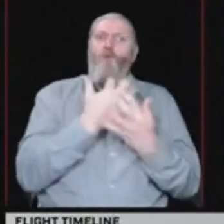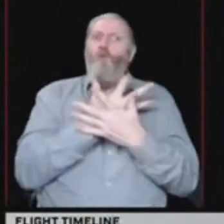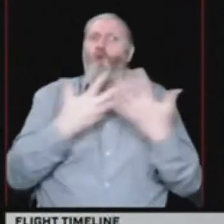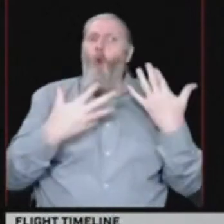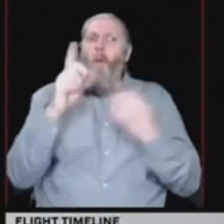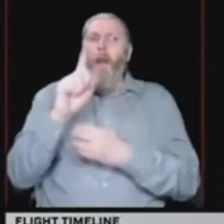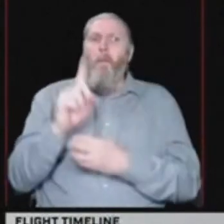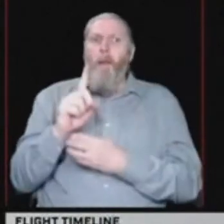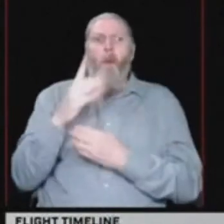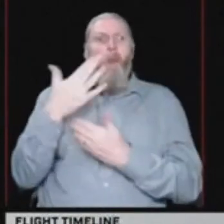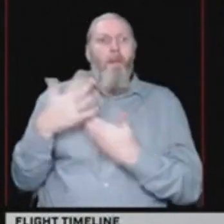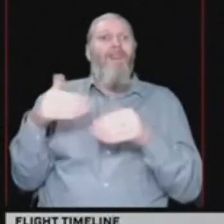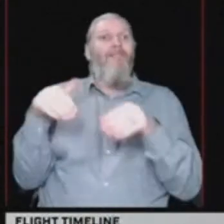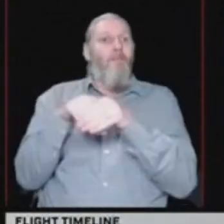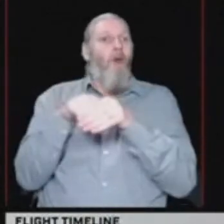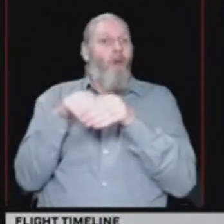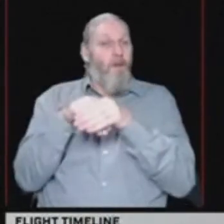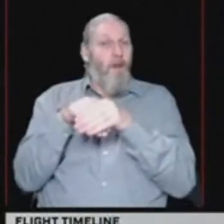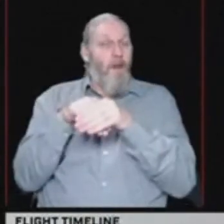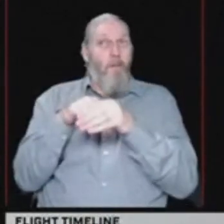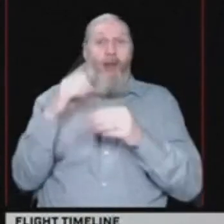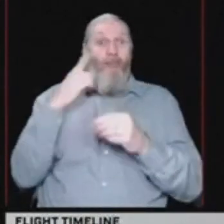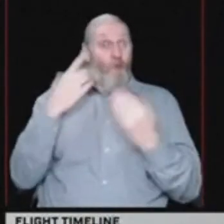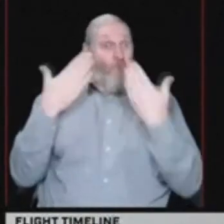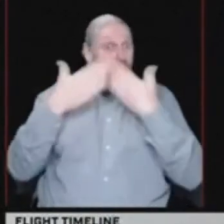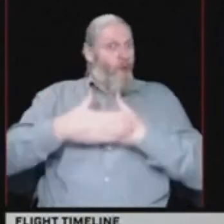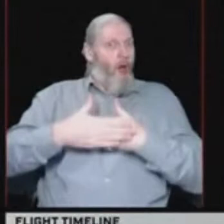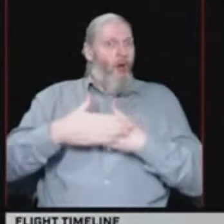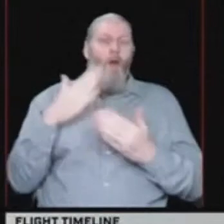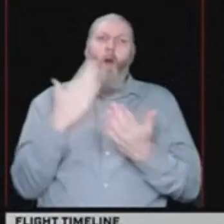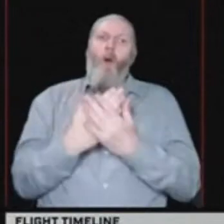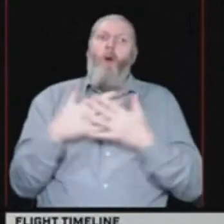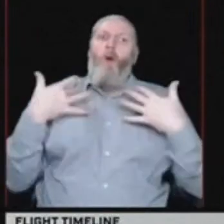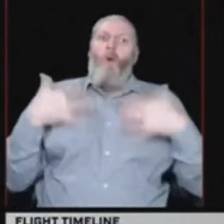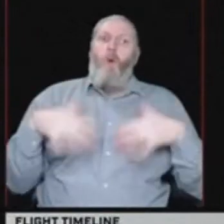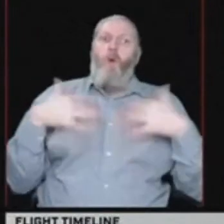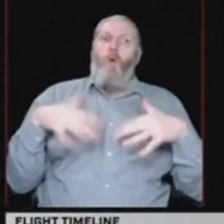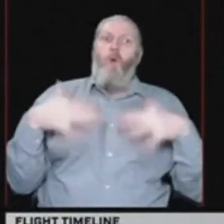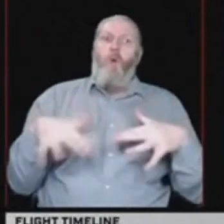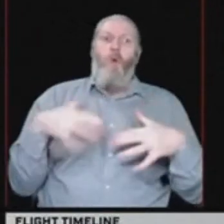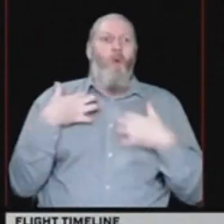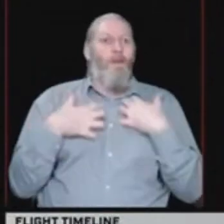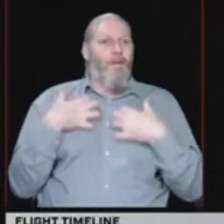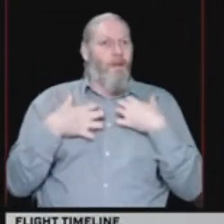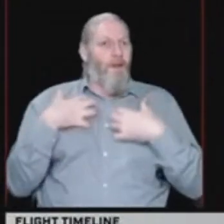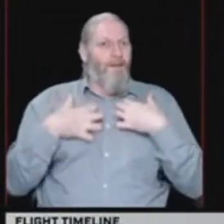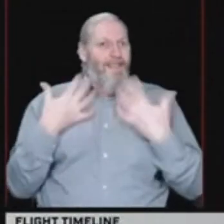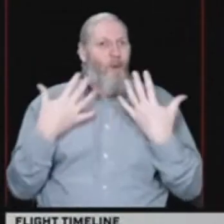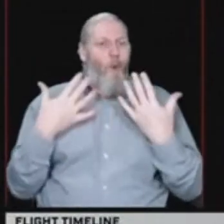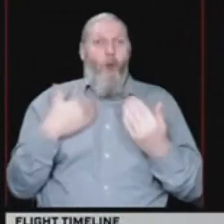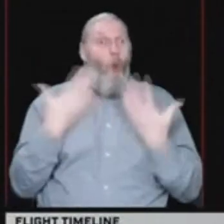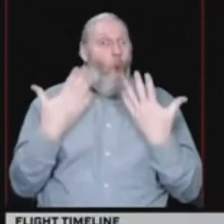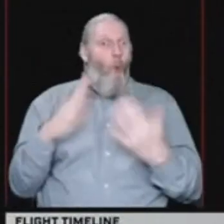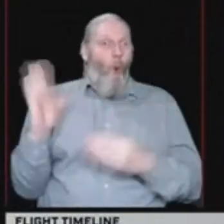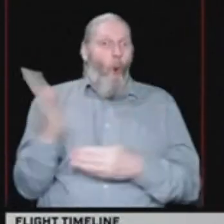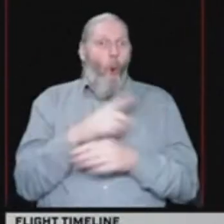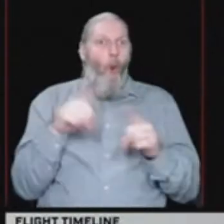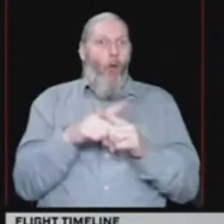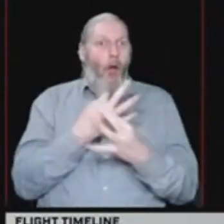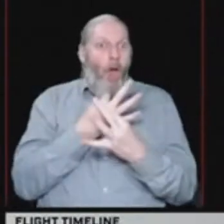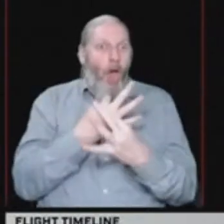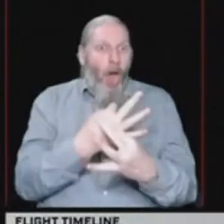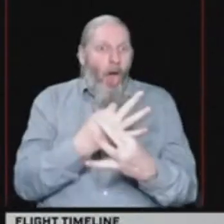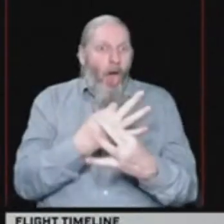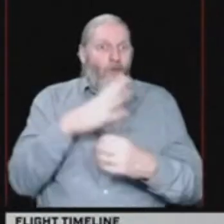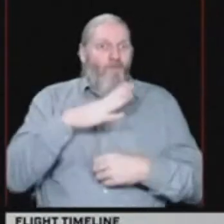is an amazingly exciting time. We're all eyes glued to the drop and the launch of